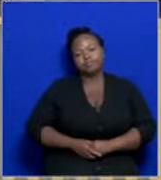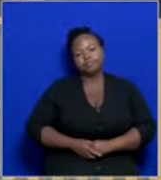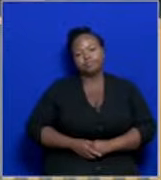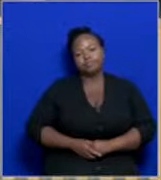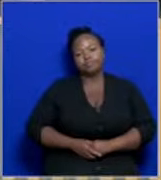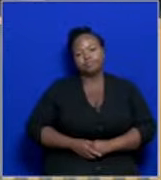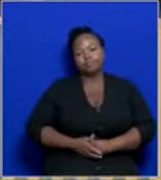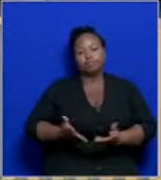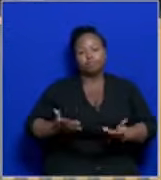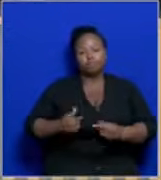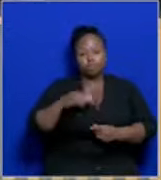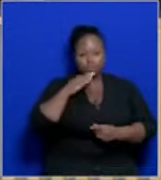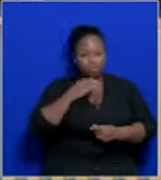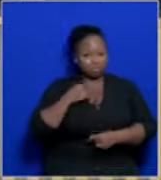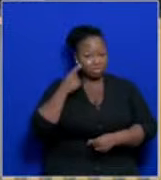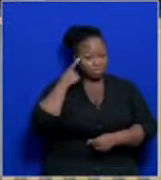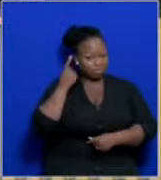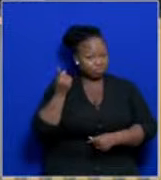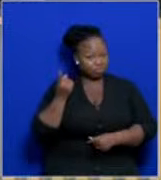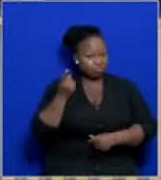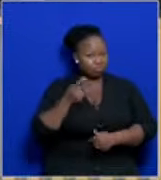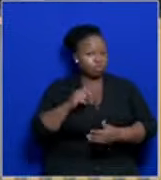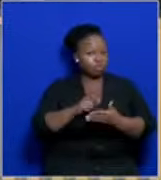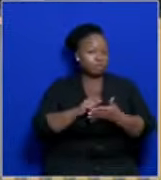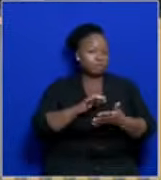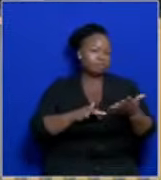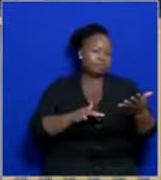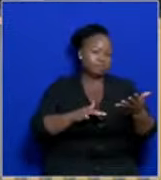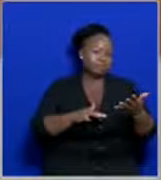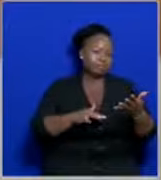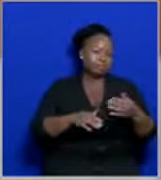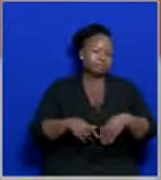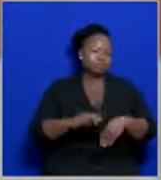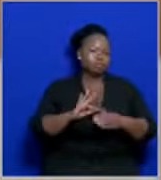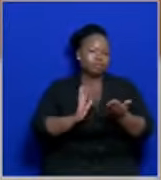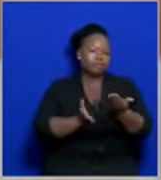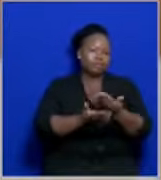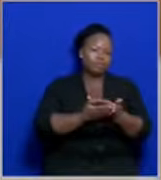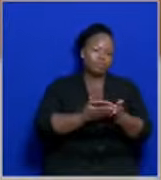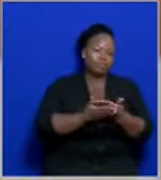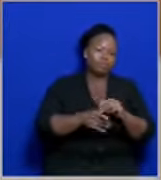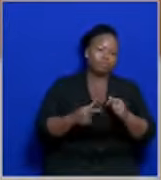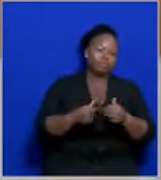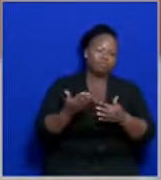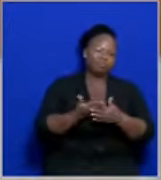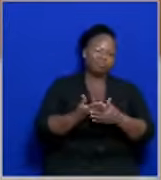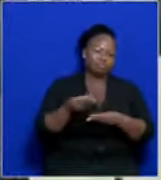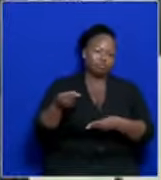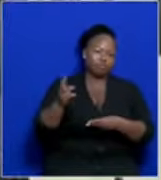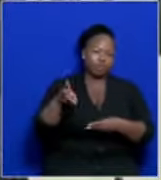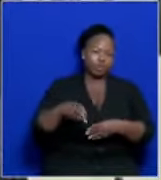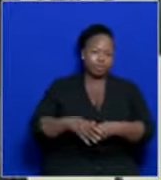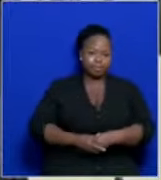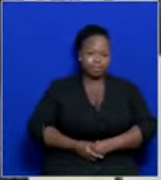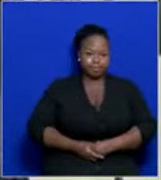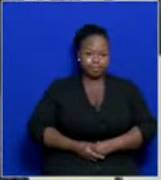that statement, and with a supplementary statement, I'll file it on your behalf? Yes. Okay.